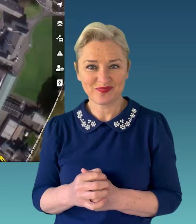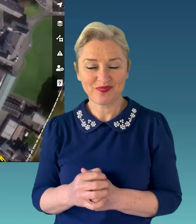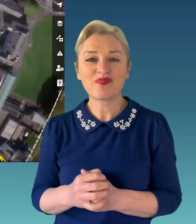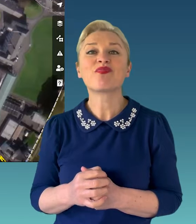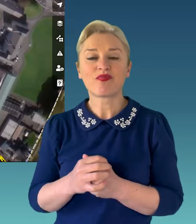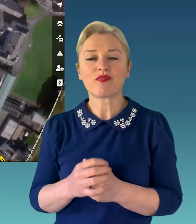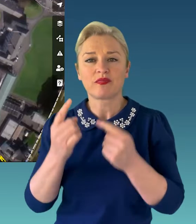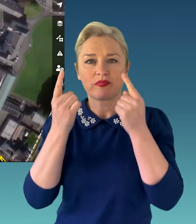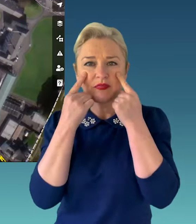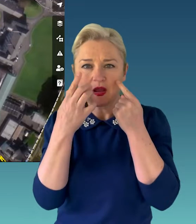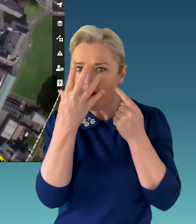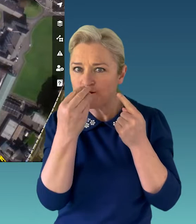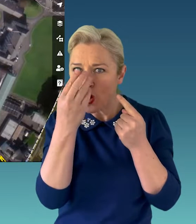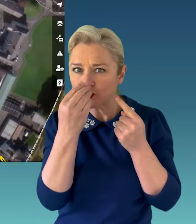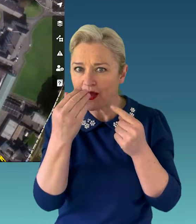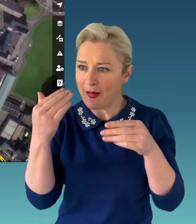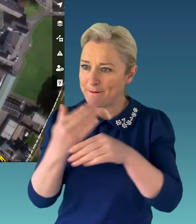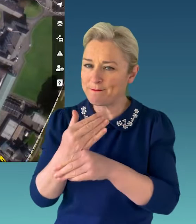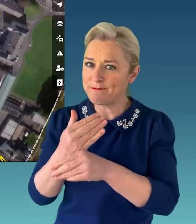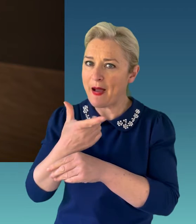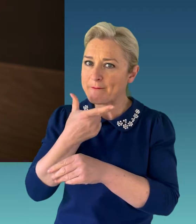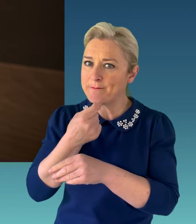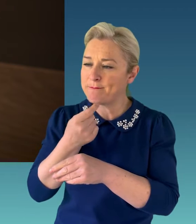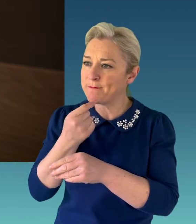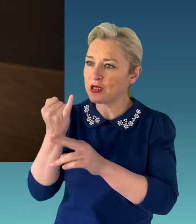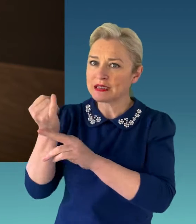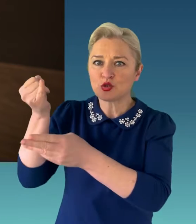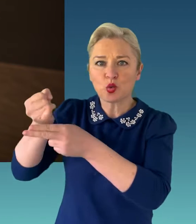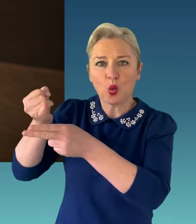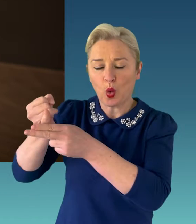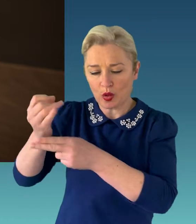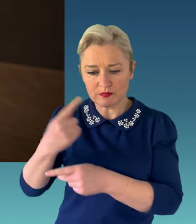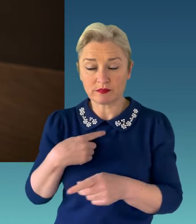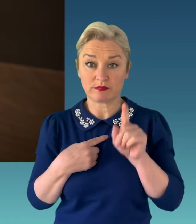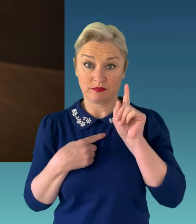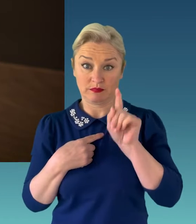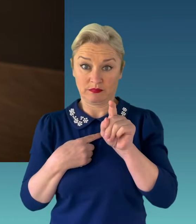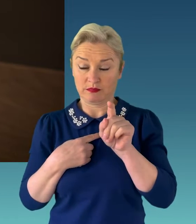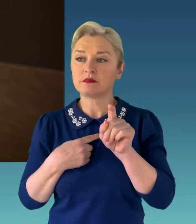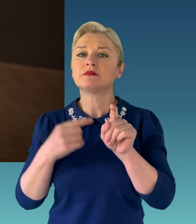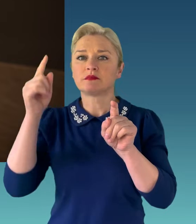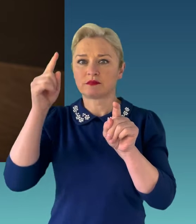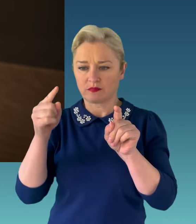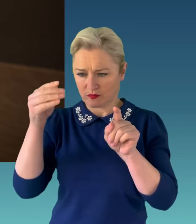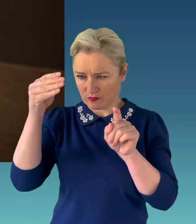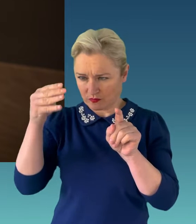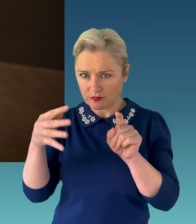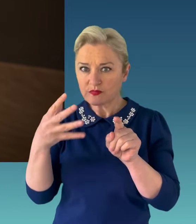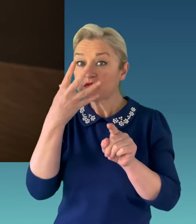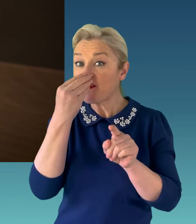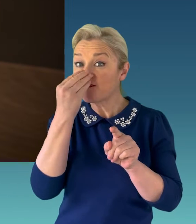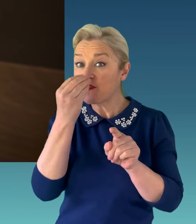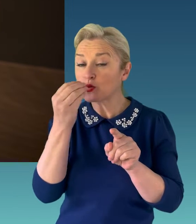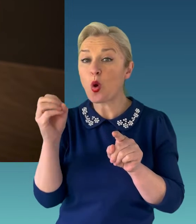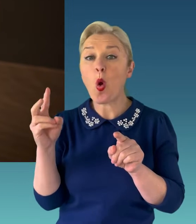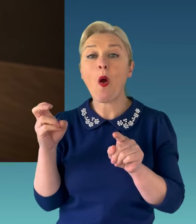And now I want to see the photos taken by the students. So I click this button over here. Then I go down to Photo